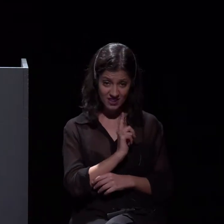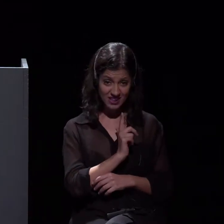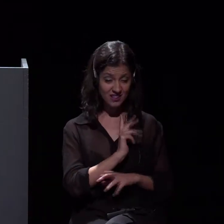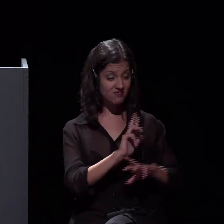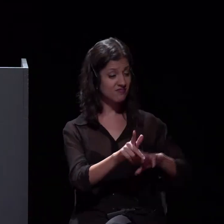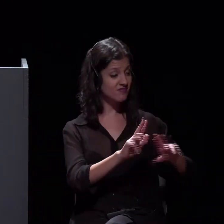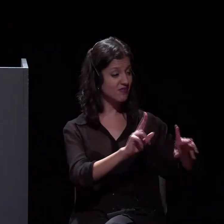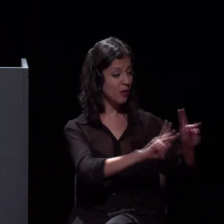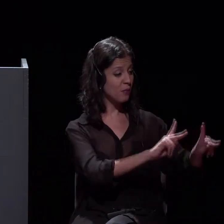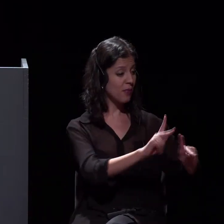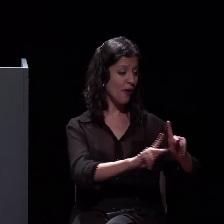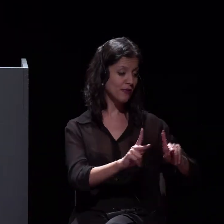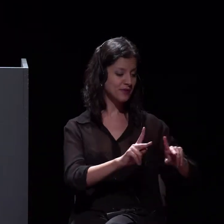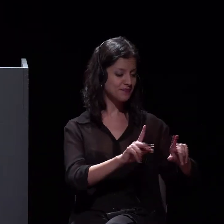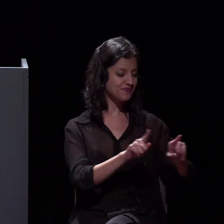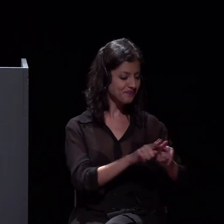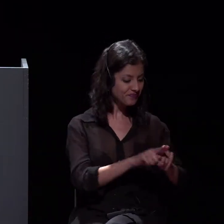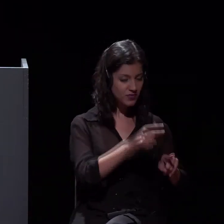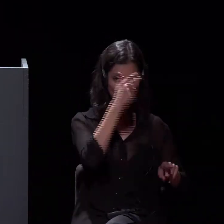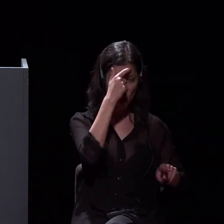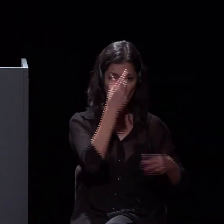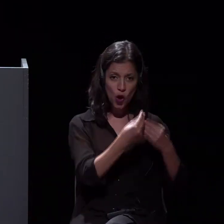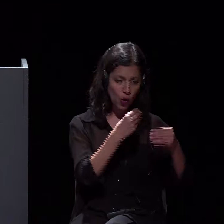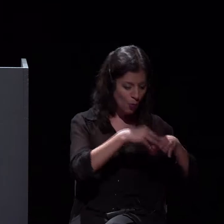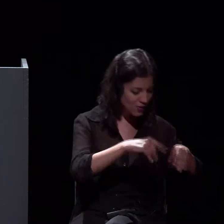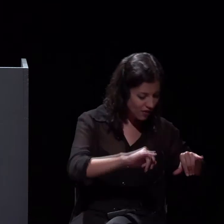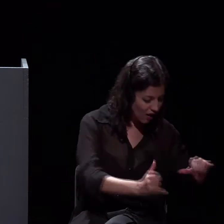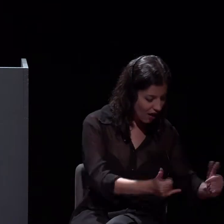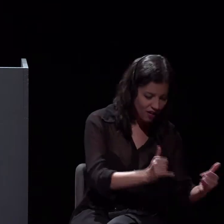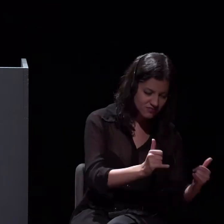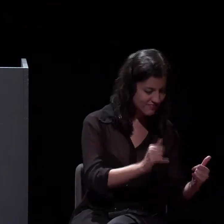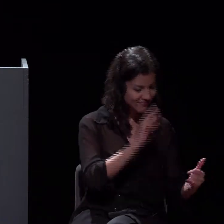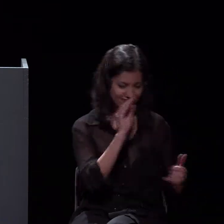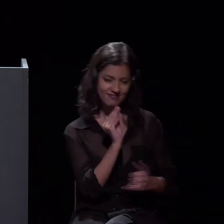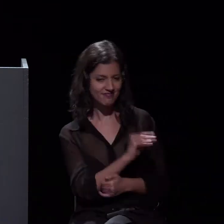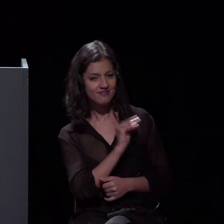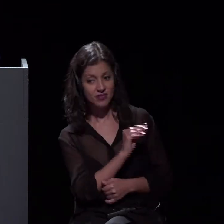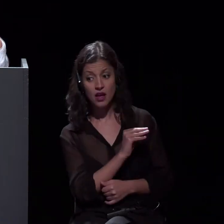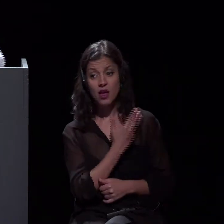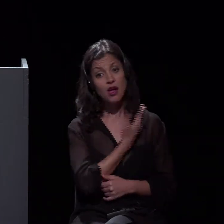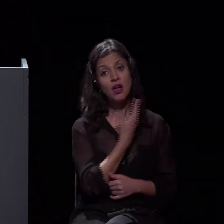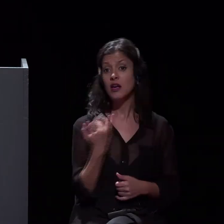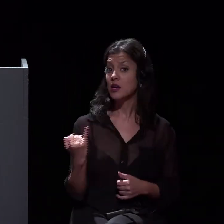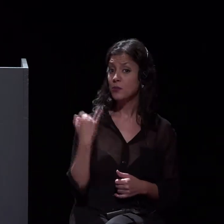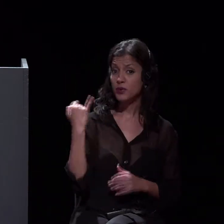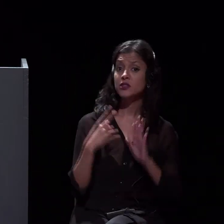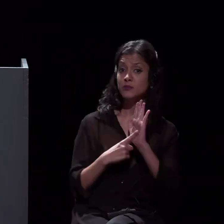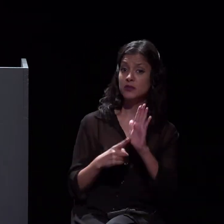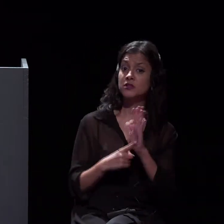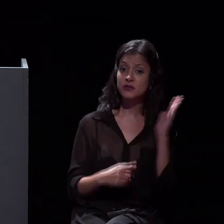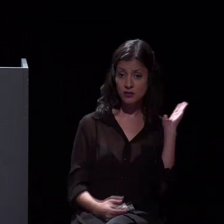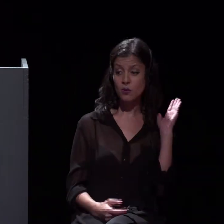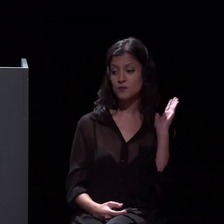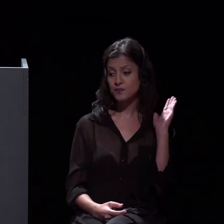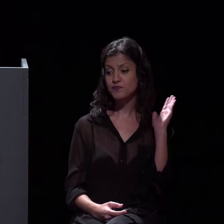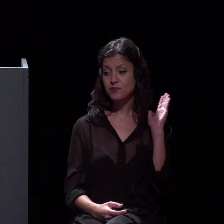etc. And this is something that plays out in that other important part of the exhibition, which then in turn